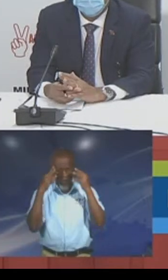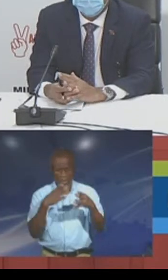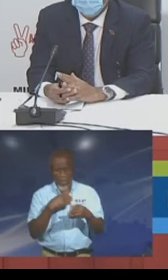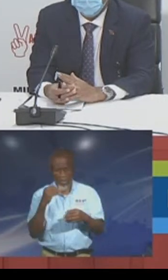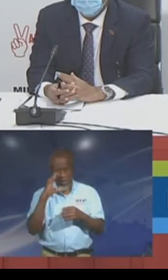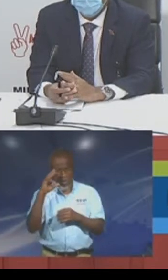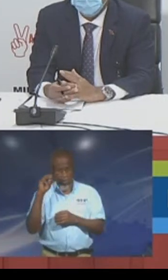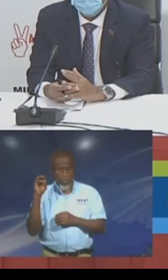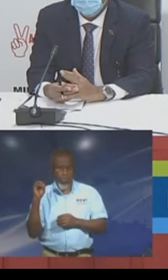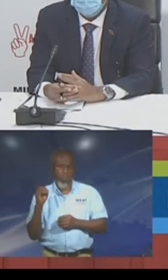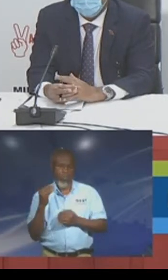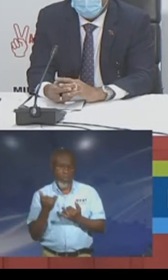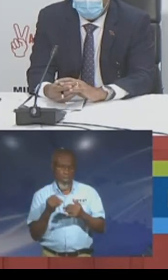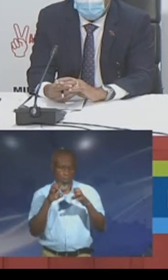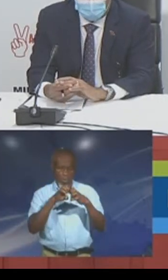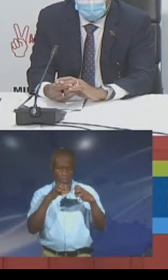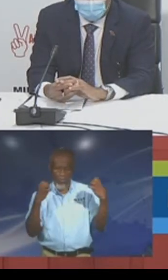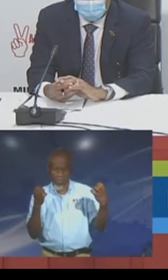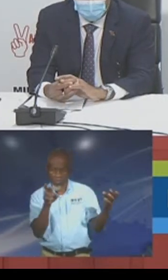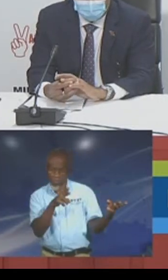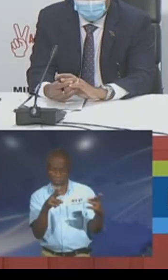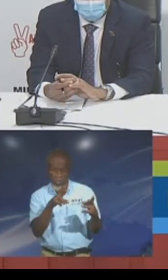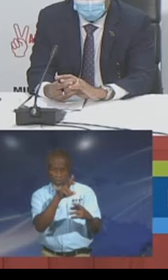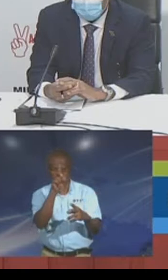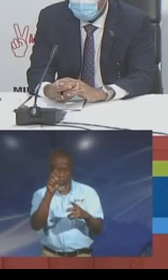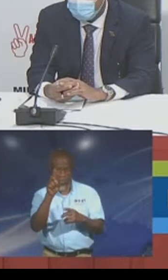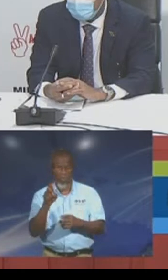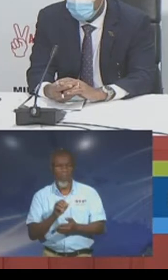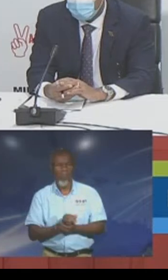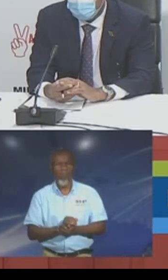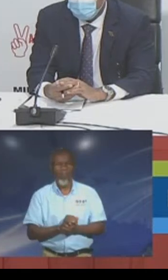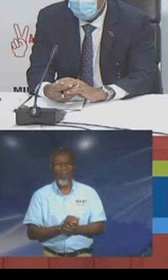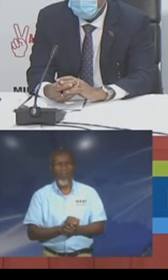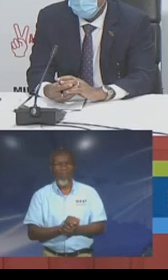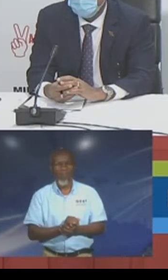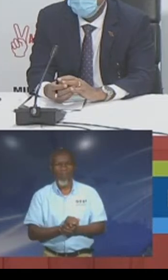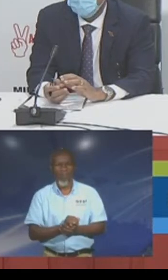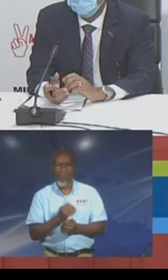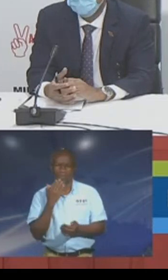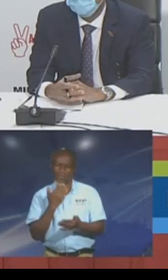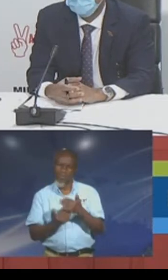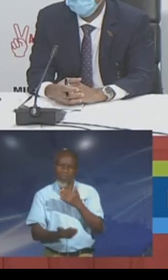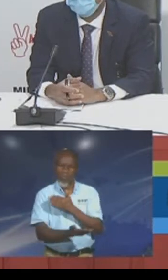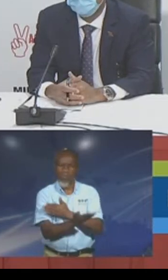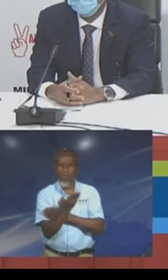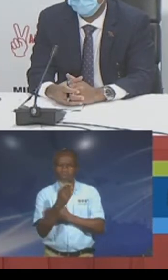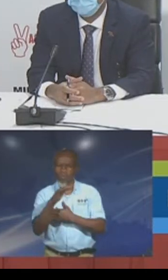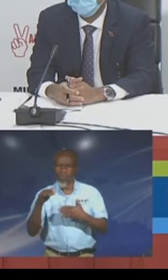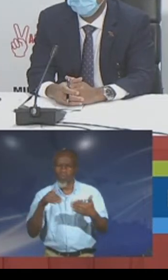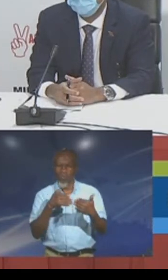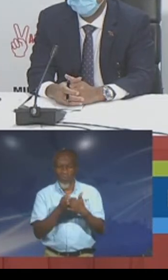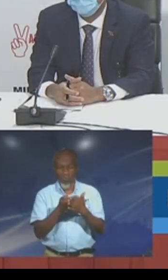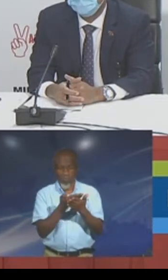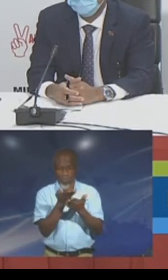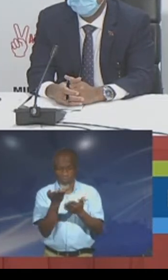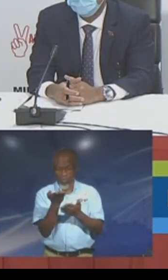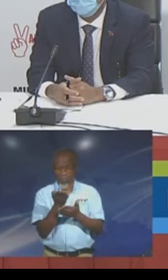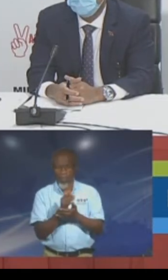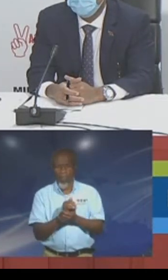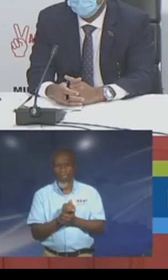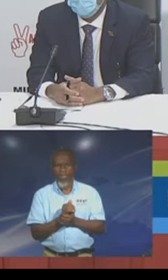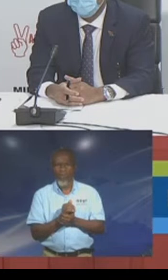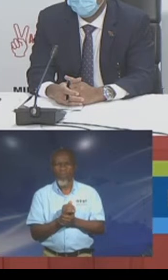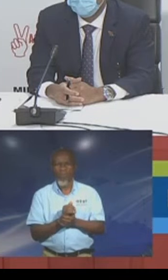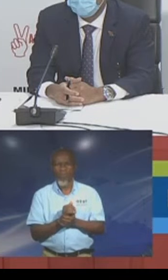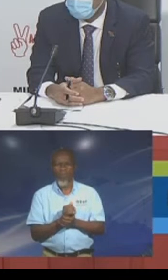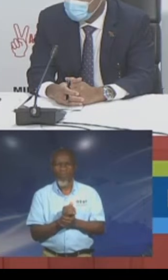questions. Good morning. Hi, good morning, everyone. On the panel, Kamery Fletcher from Express. So my